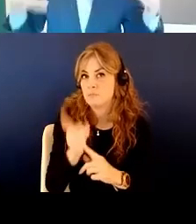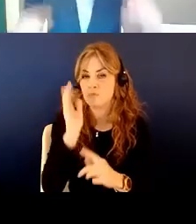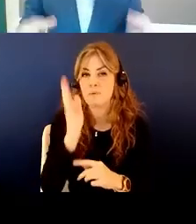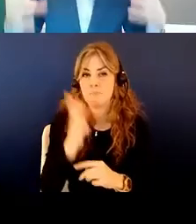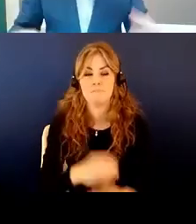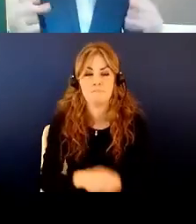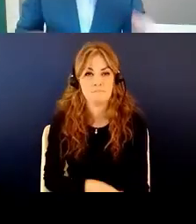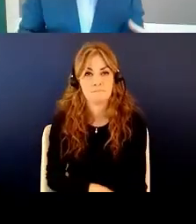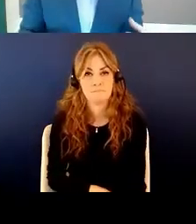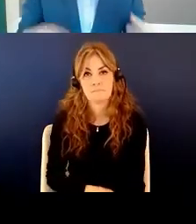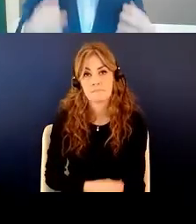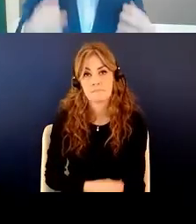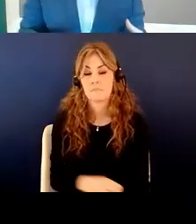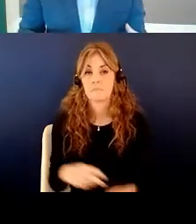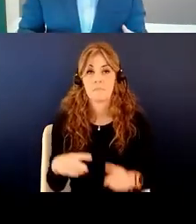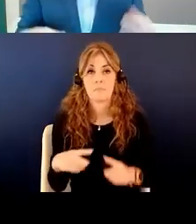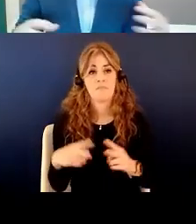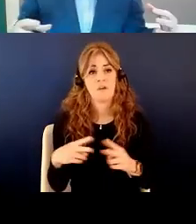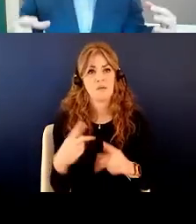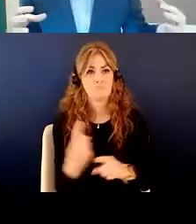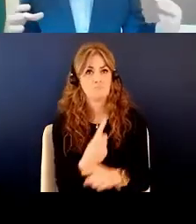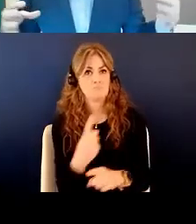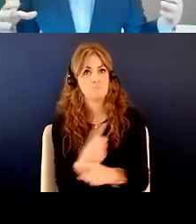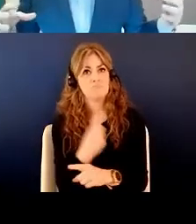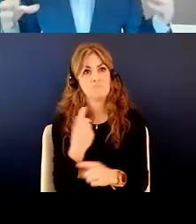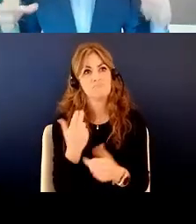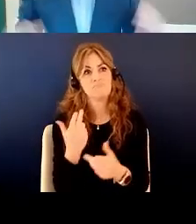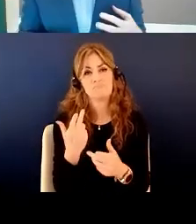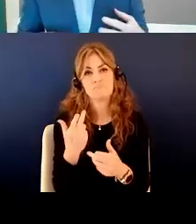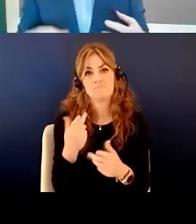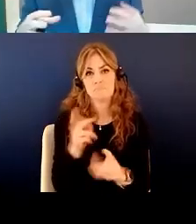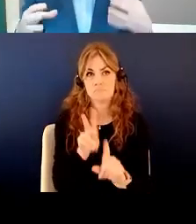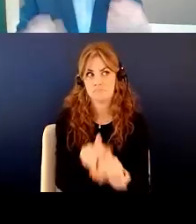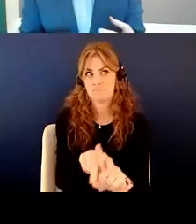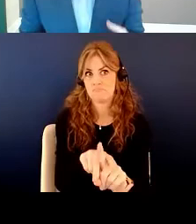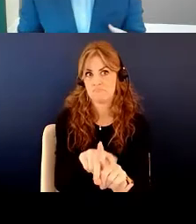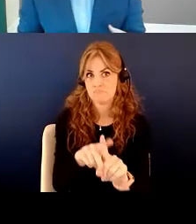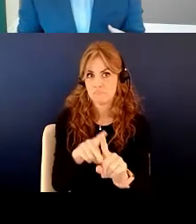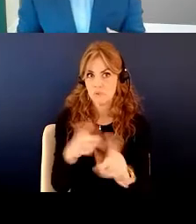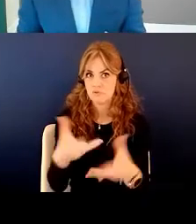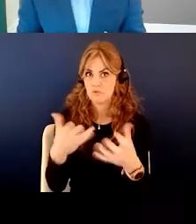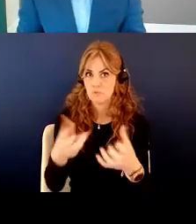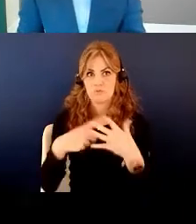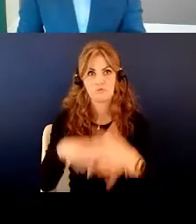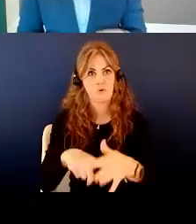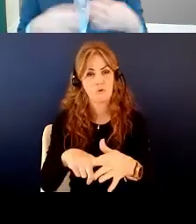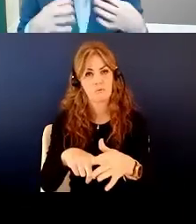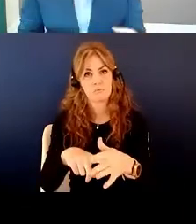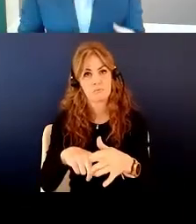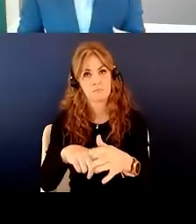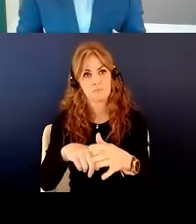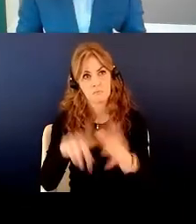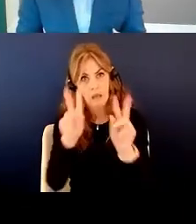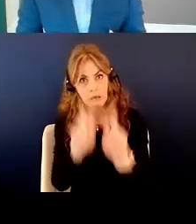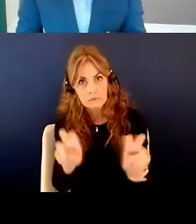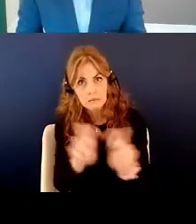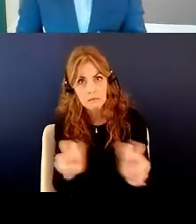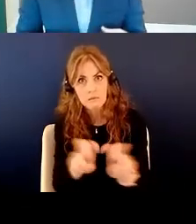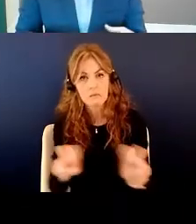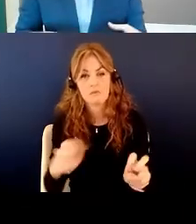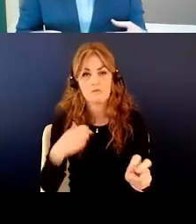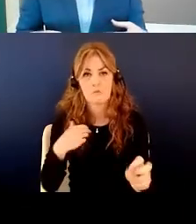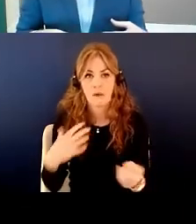from a very, very practical level of you just want to start working on a meta-analysis and have enough